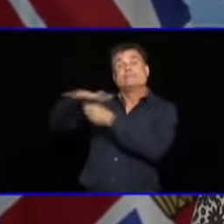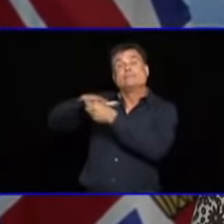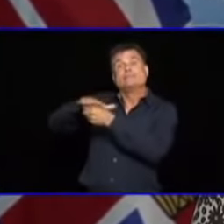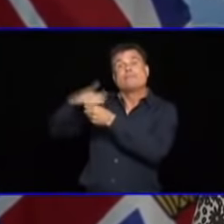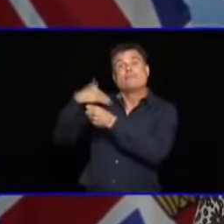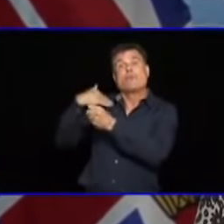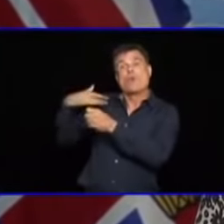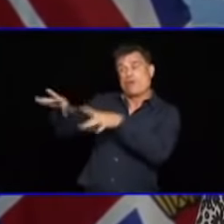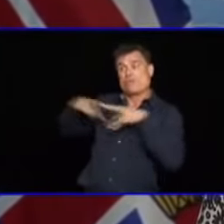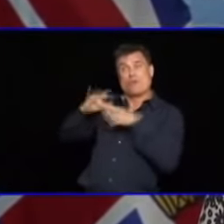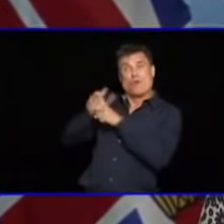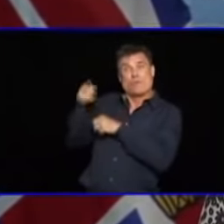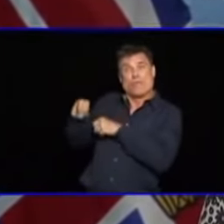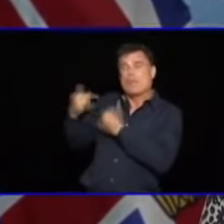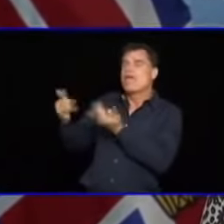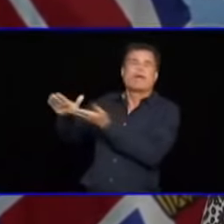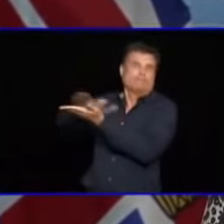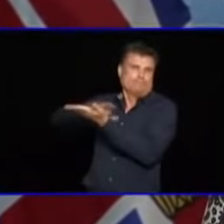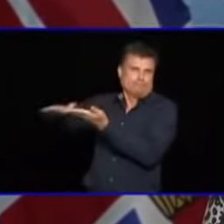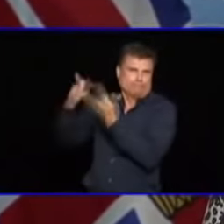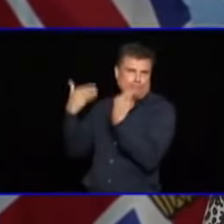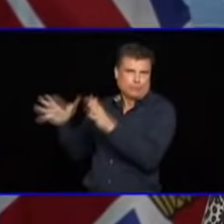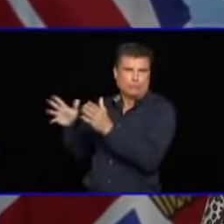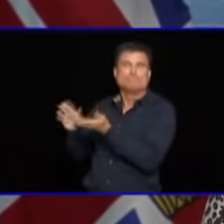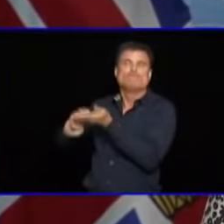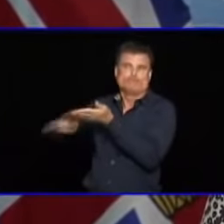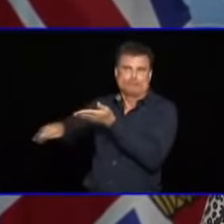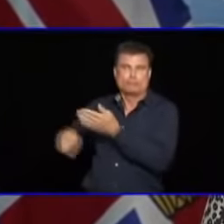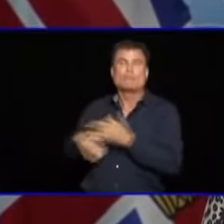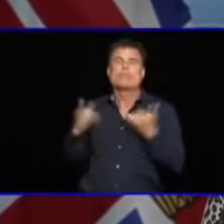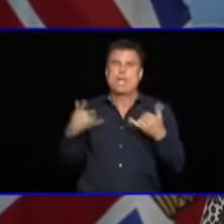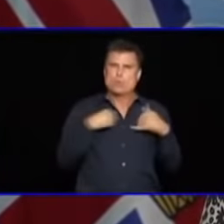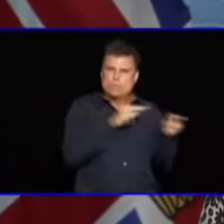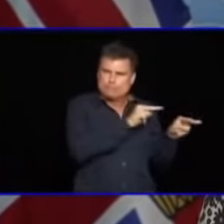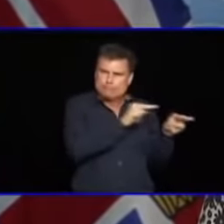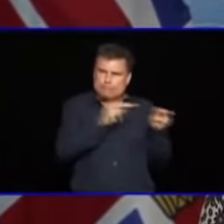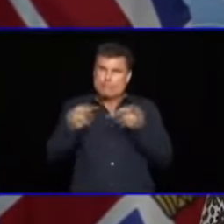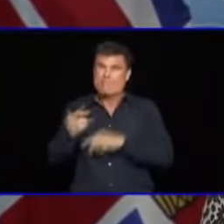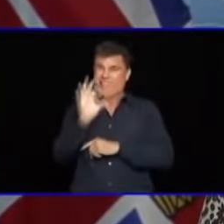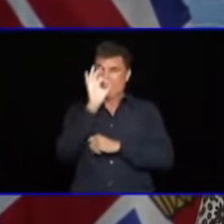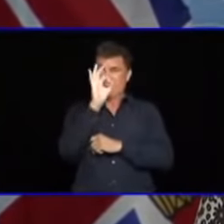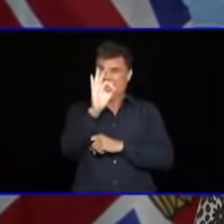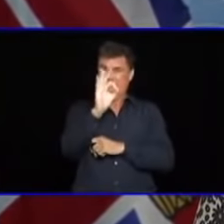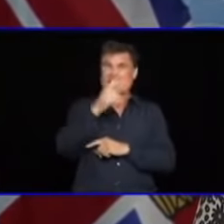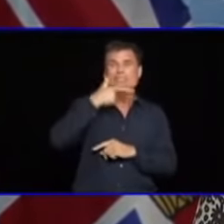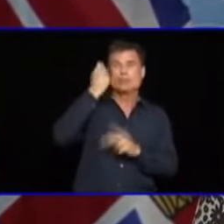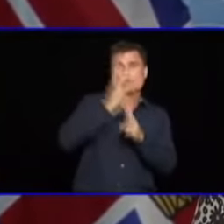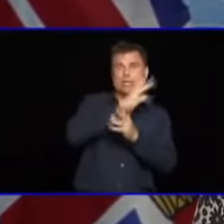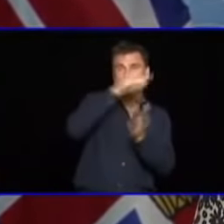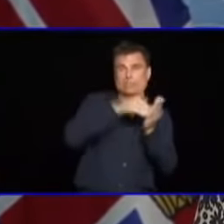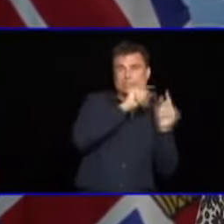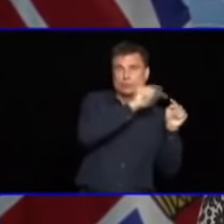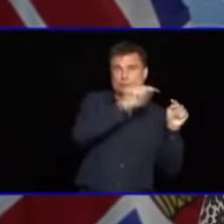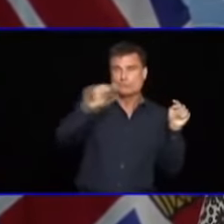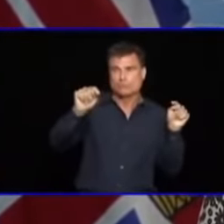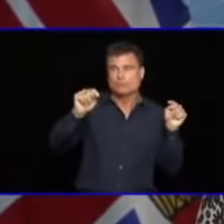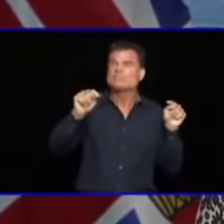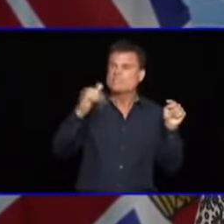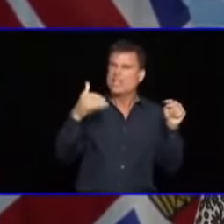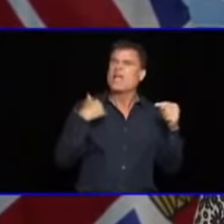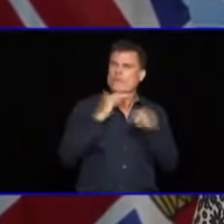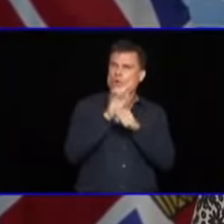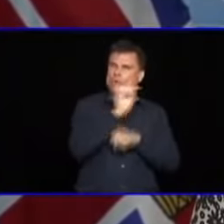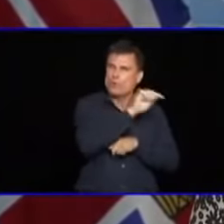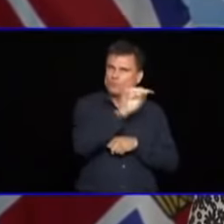system and 730 people who have been identified, 443 residents and